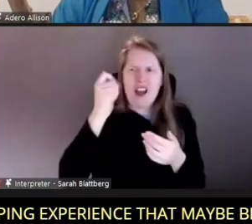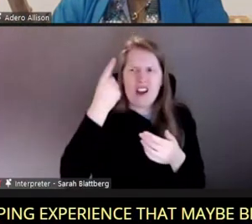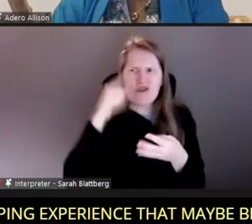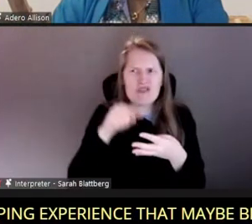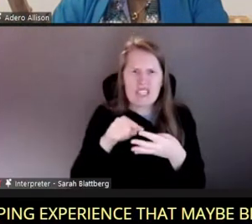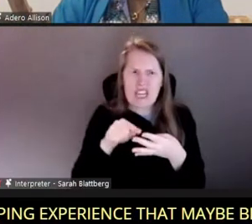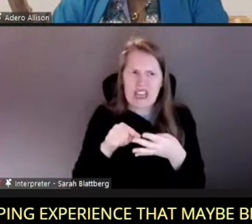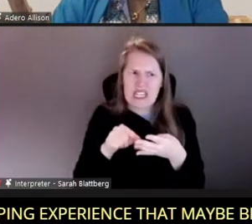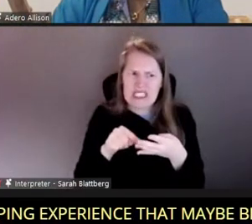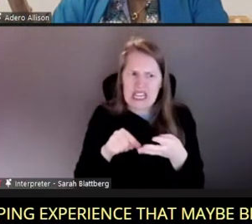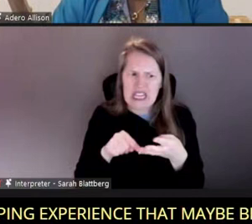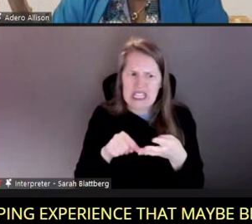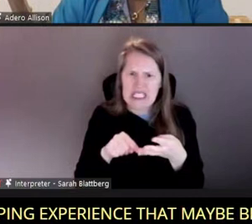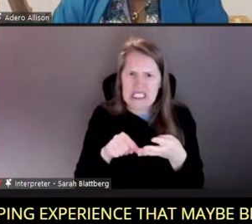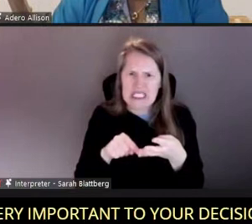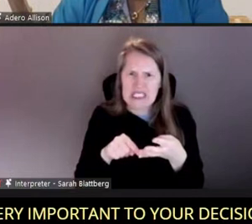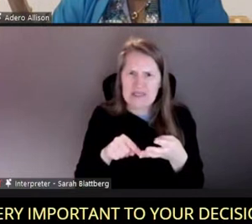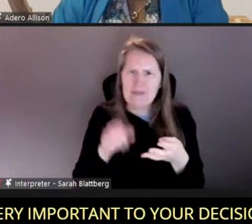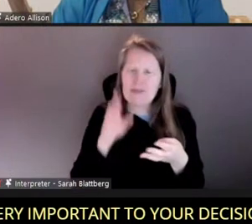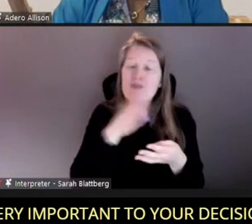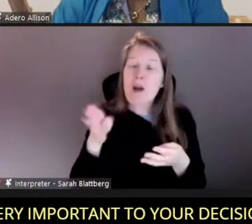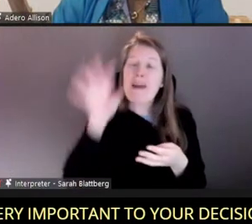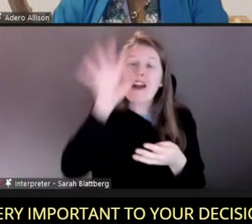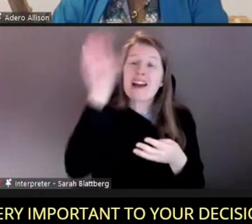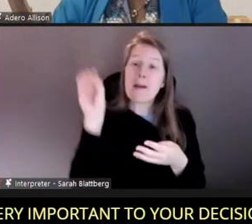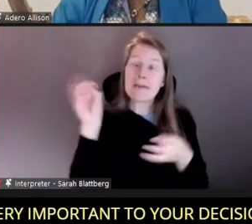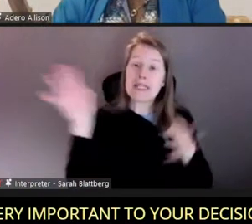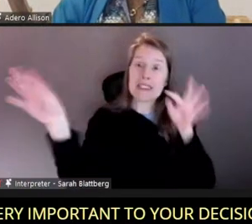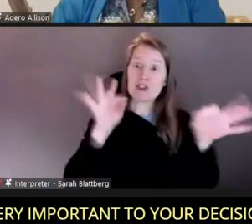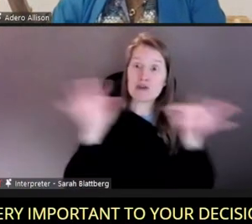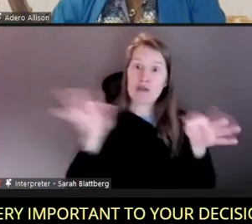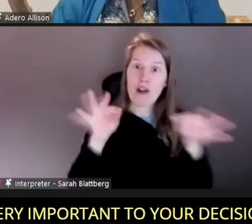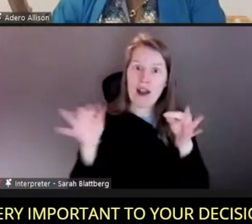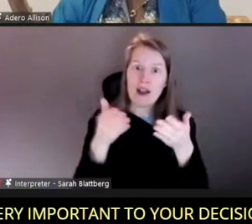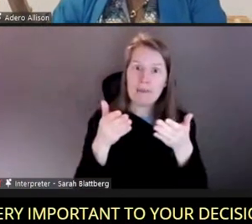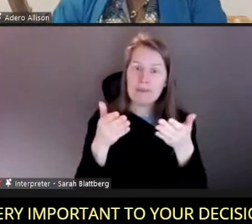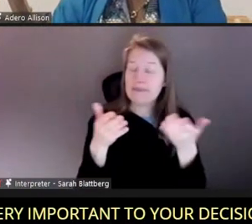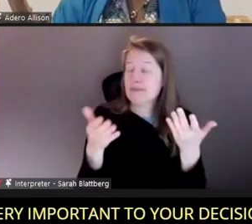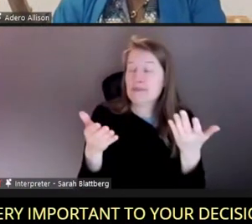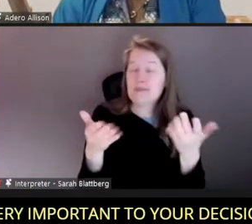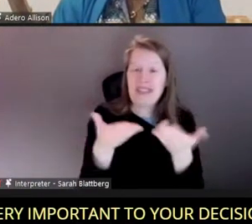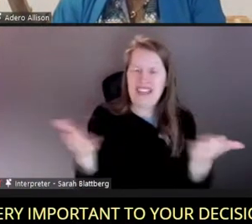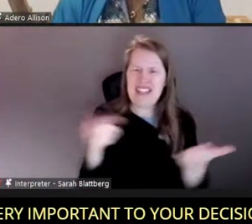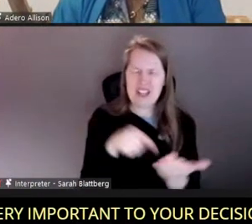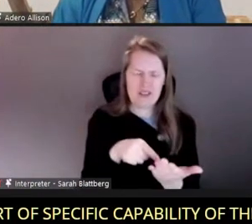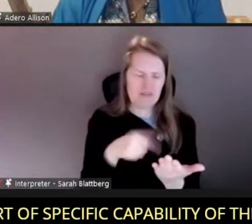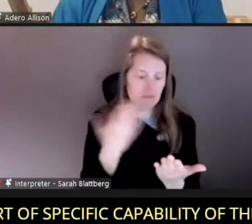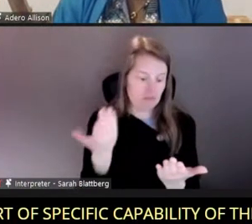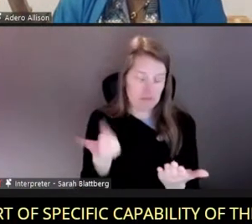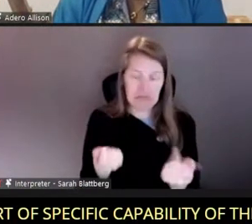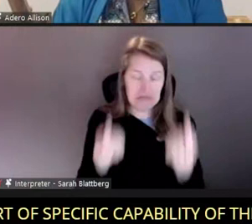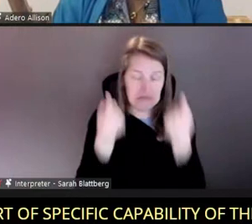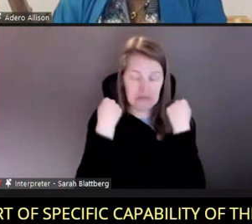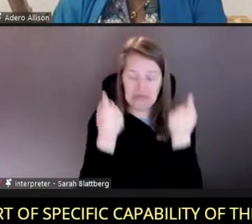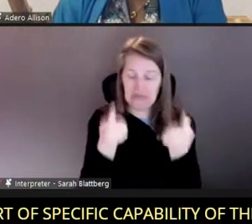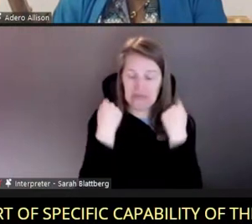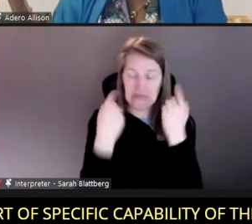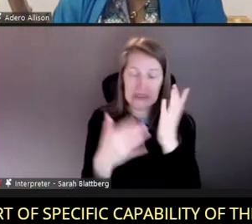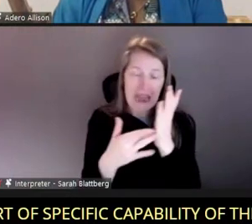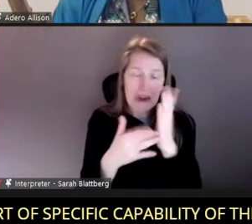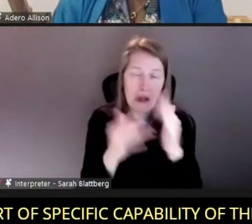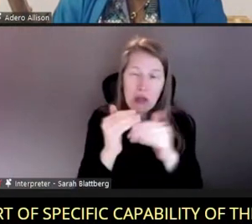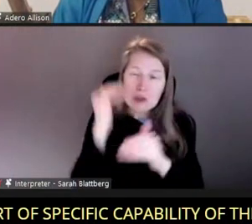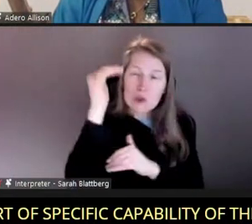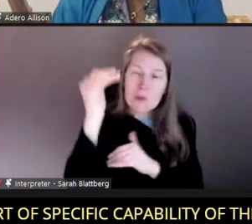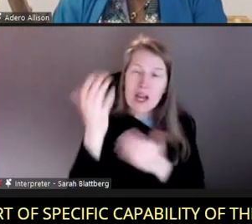there things like broadband providers, things that they describe that are particularly kind of difficult to understand or more technical things? You guys